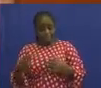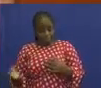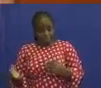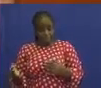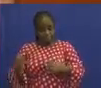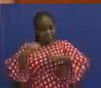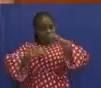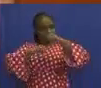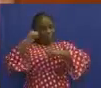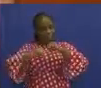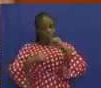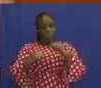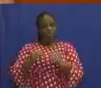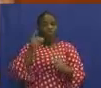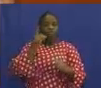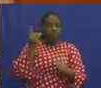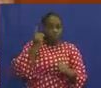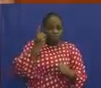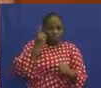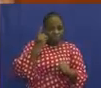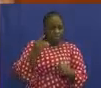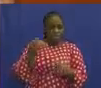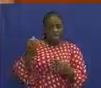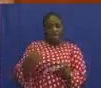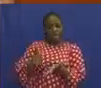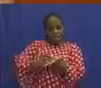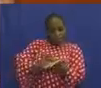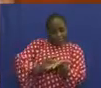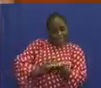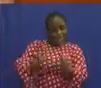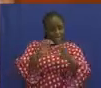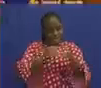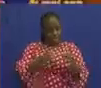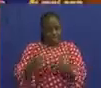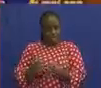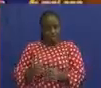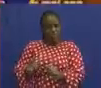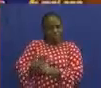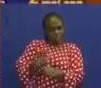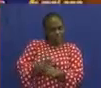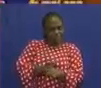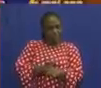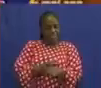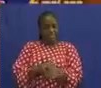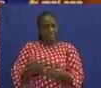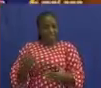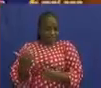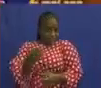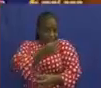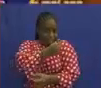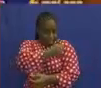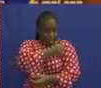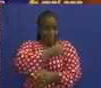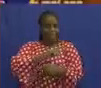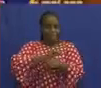the capacity of domestic pharmaceutical companies to fill and finish COVID-19 vaccines.